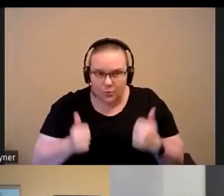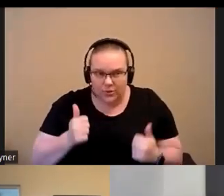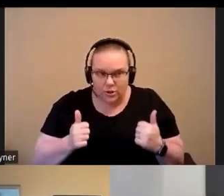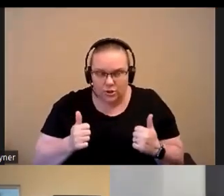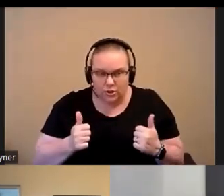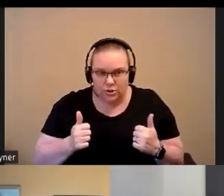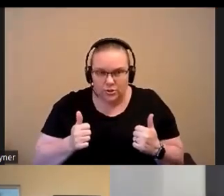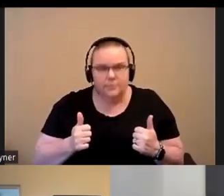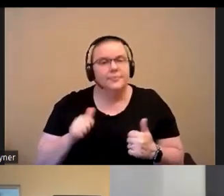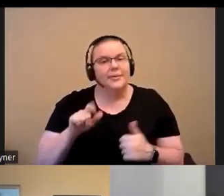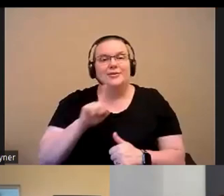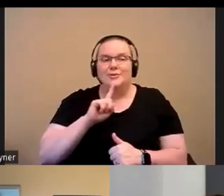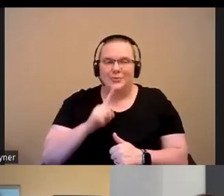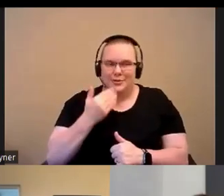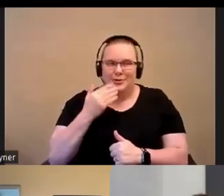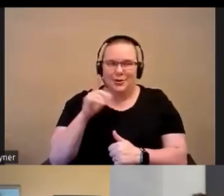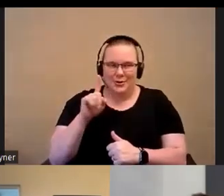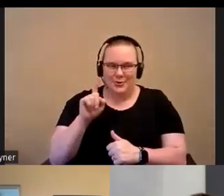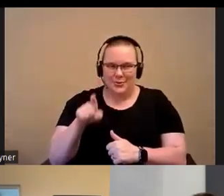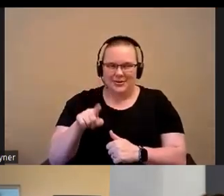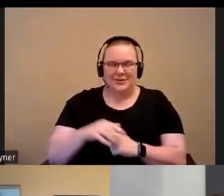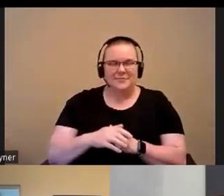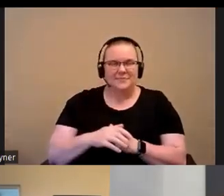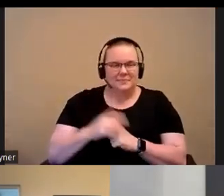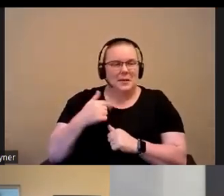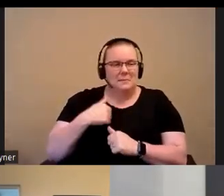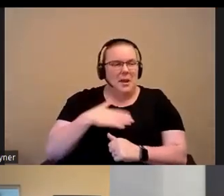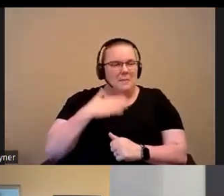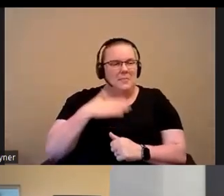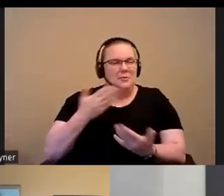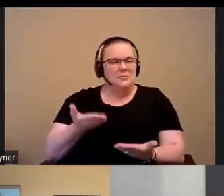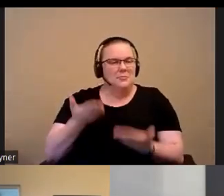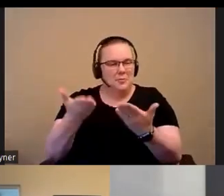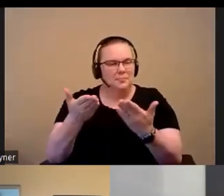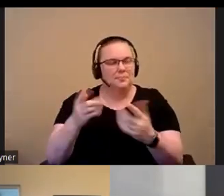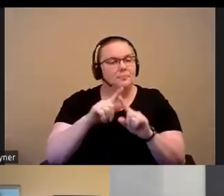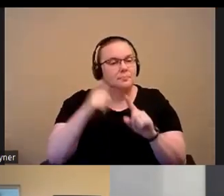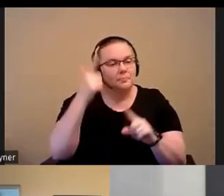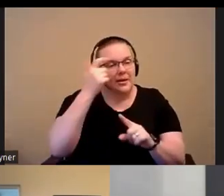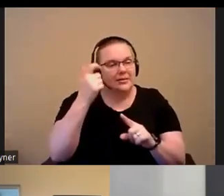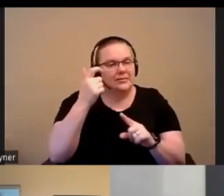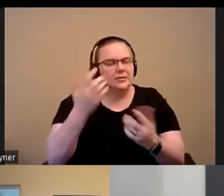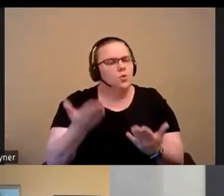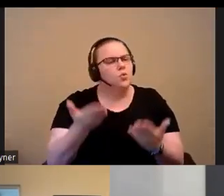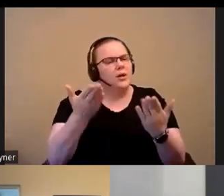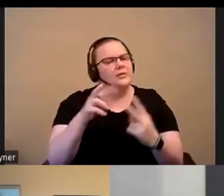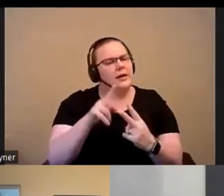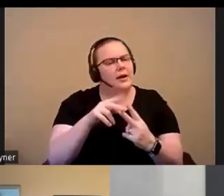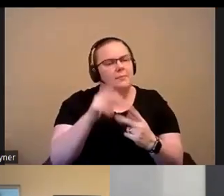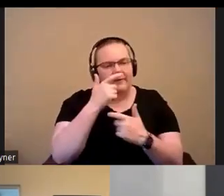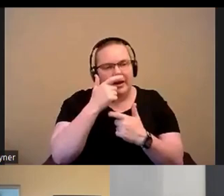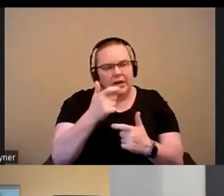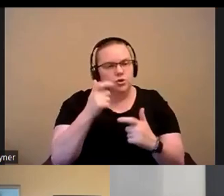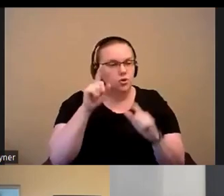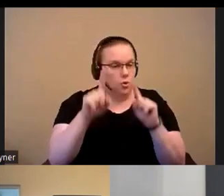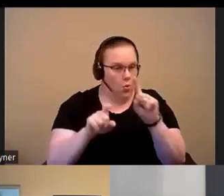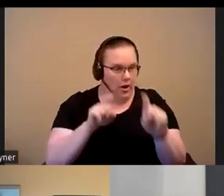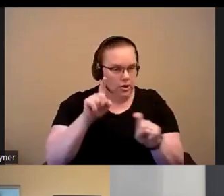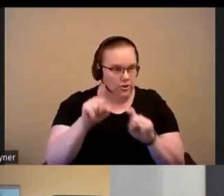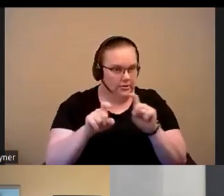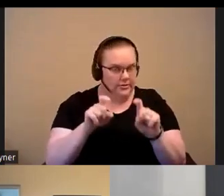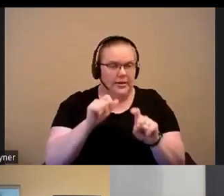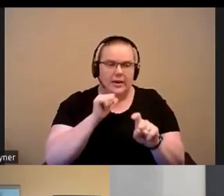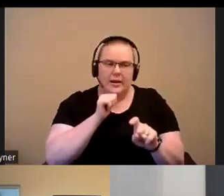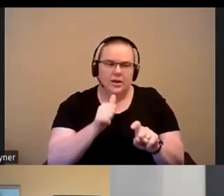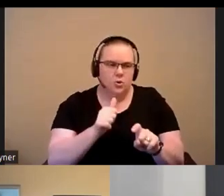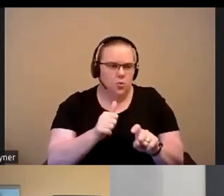that's a really good question. And I'm really glad you brought that up because it raises a couple of interesting questions. And I don't want to